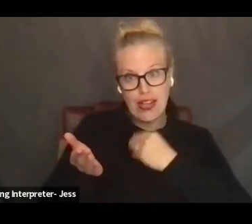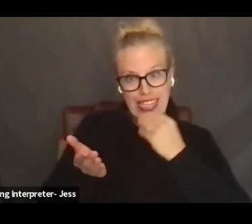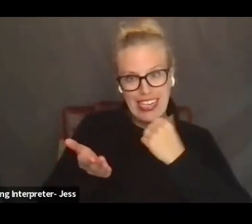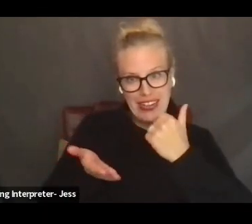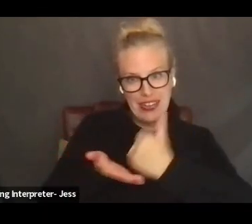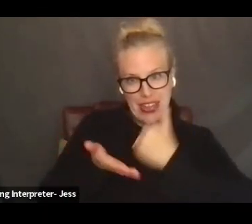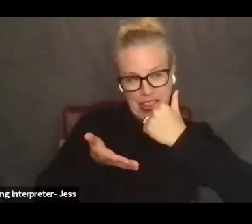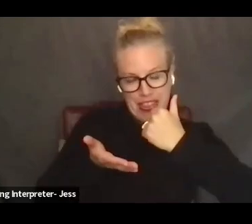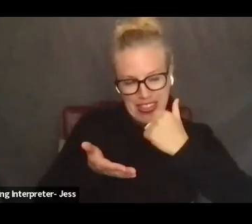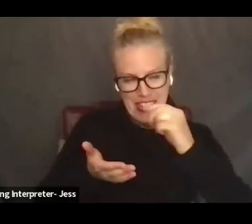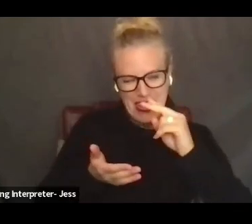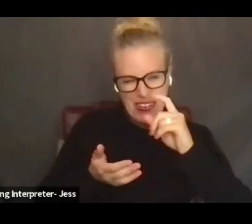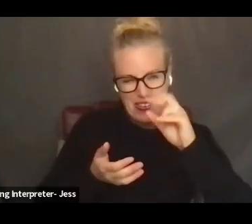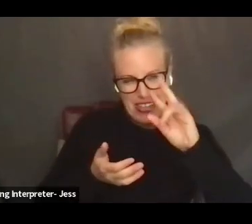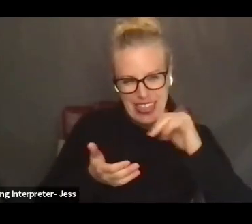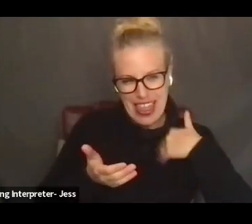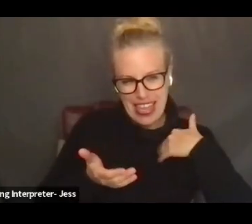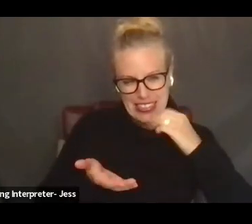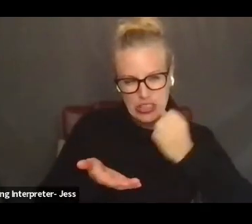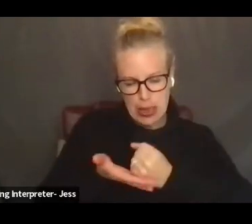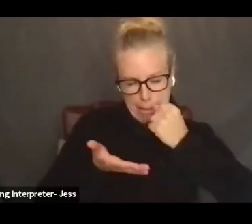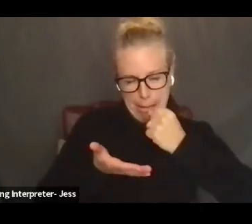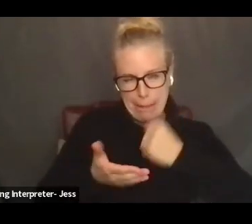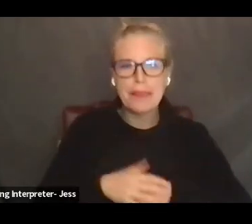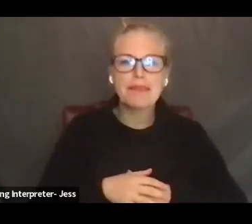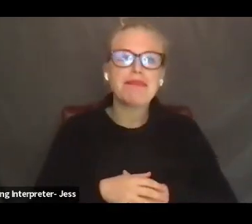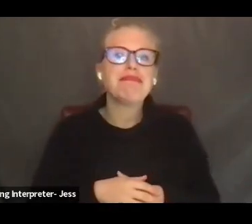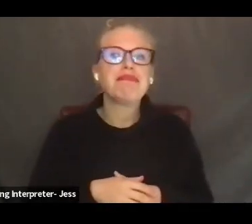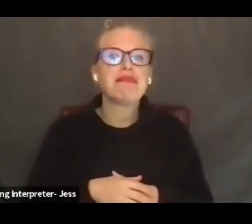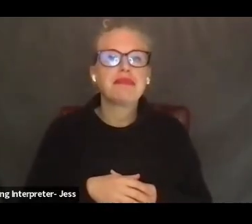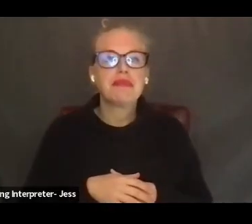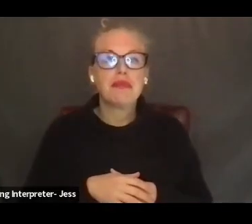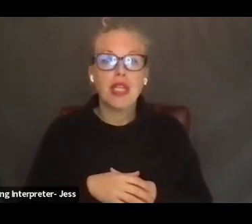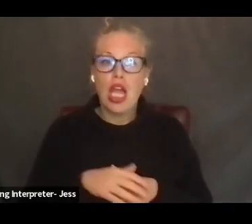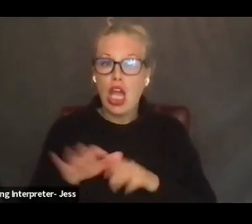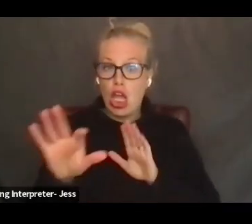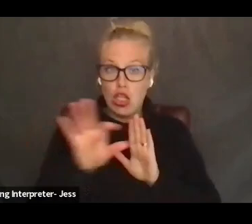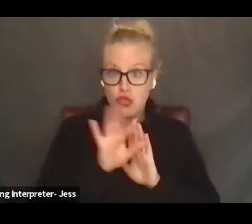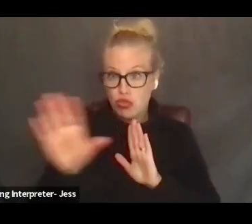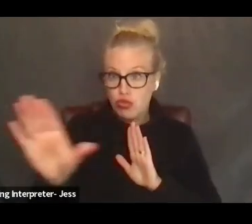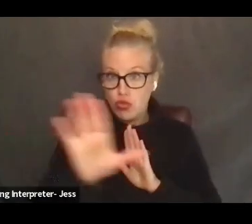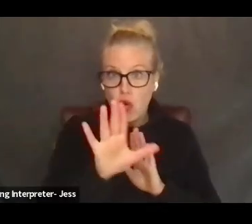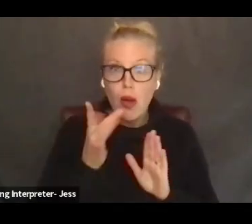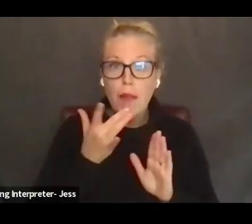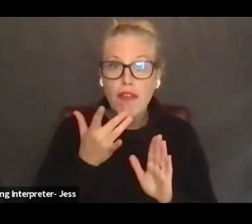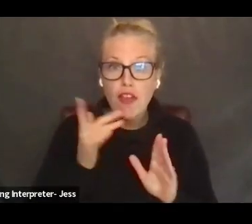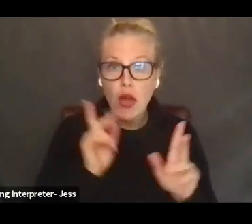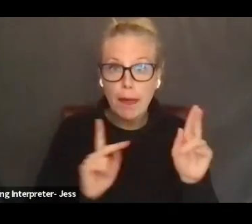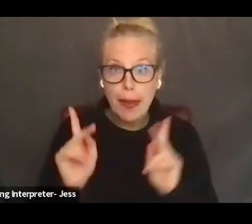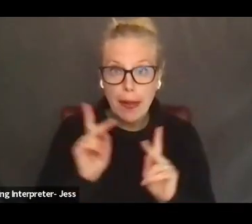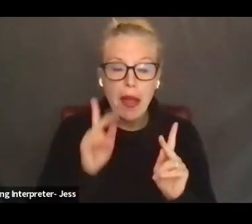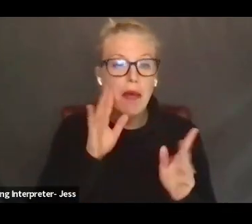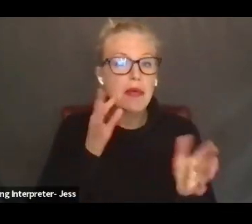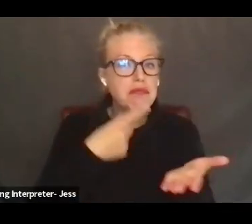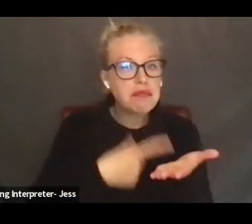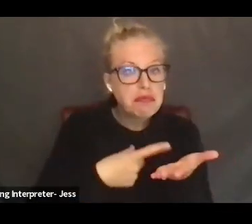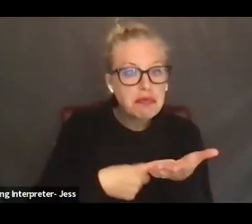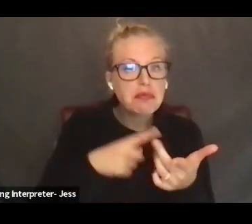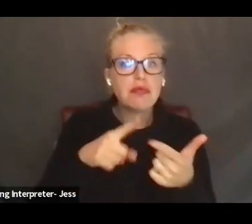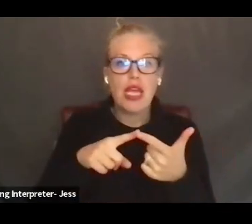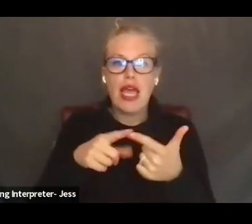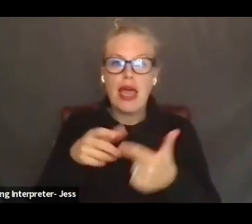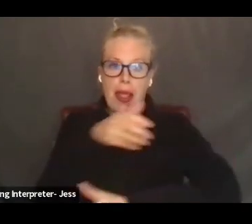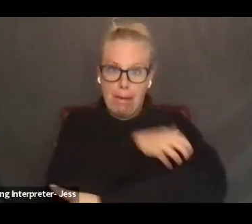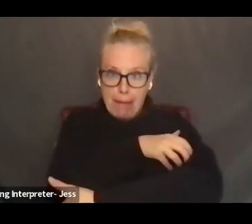That's the notary stamp. Let's see. So you choose your people. We'll go over that. You choose what kind of powers